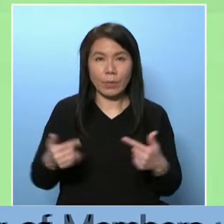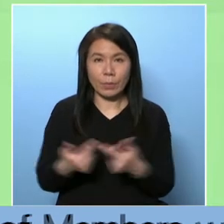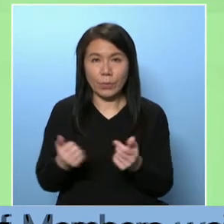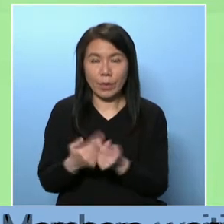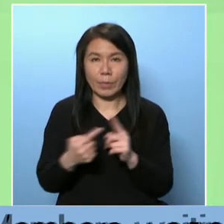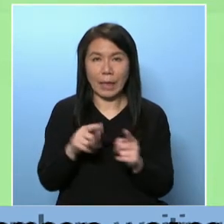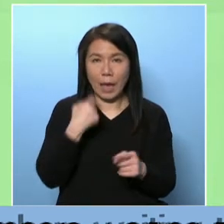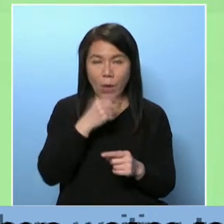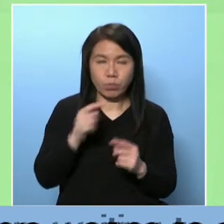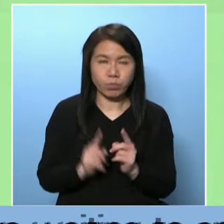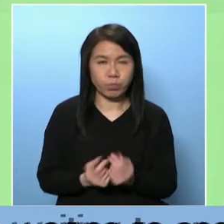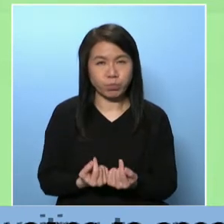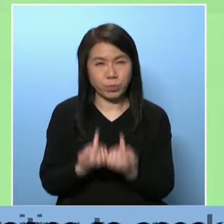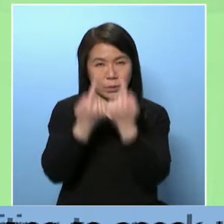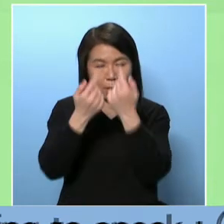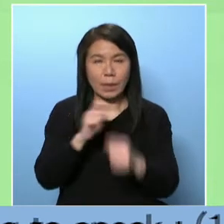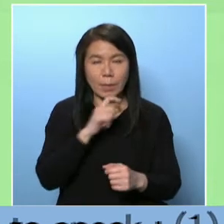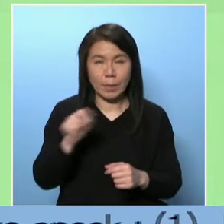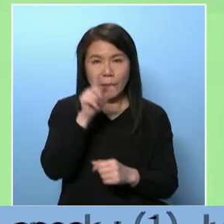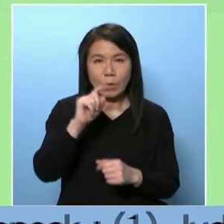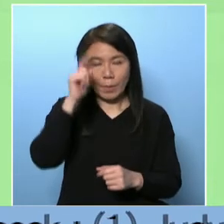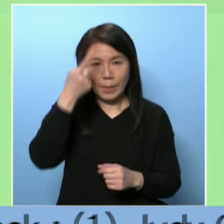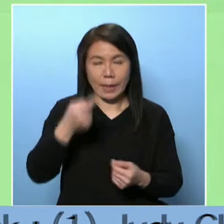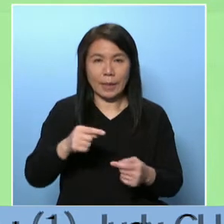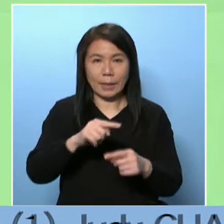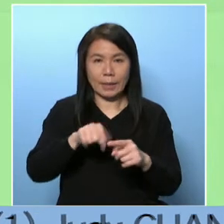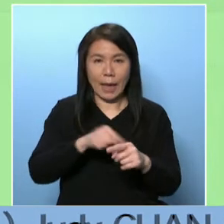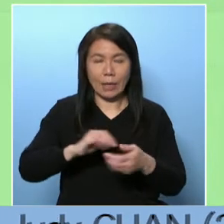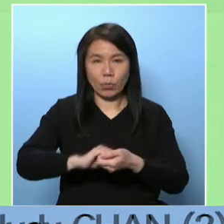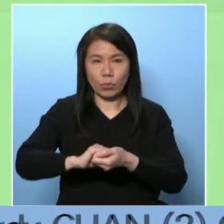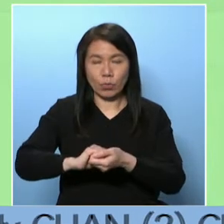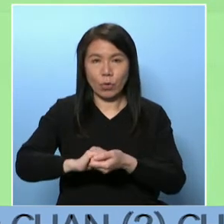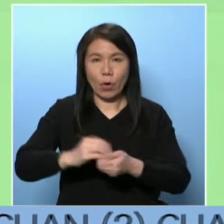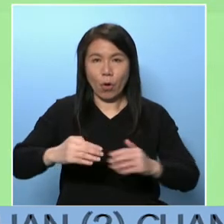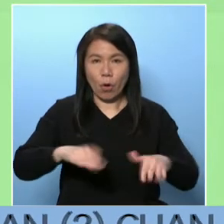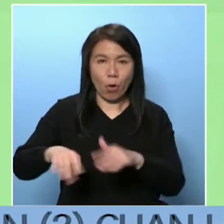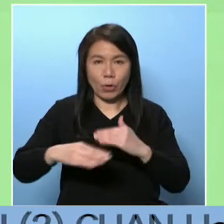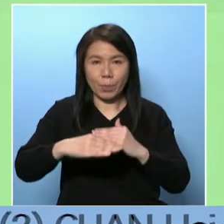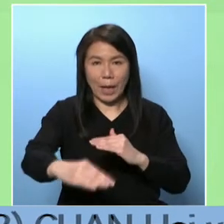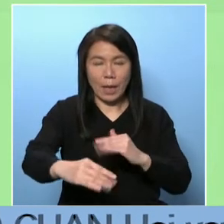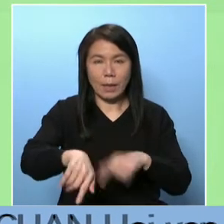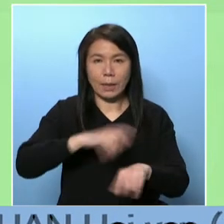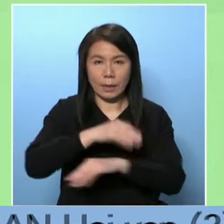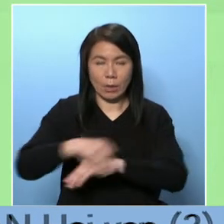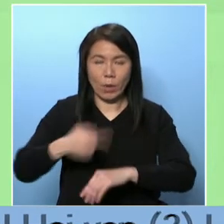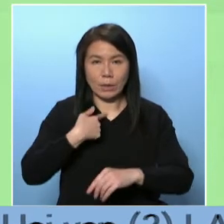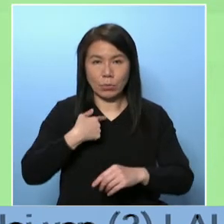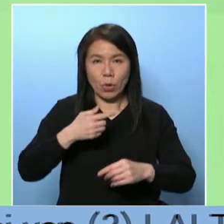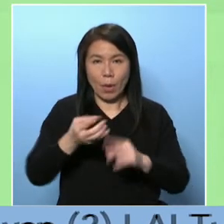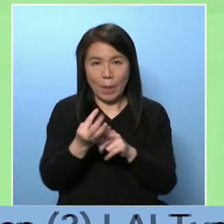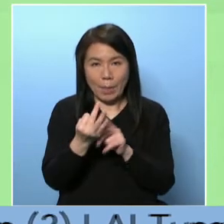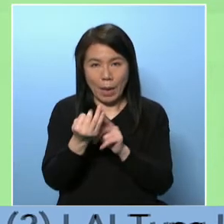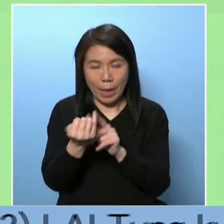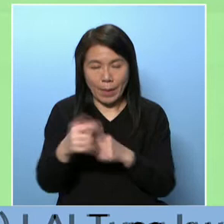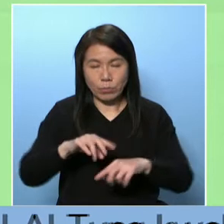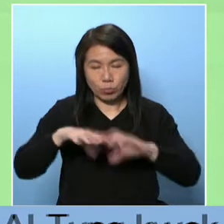be needed by the larger communities can also be built, and also lent out tomorrow would also have to be carried